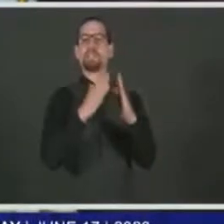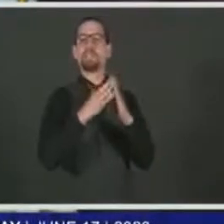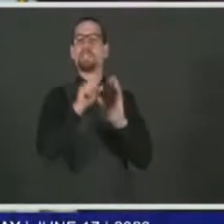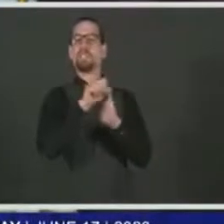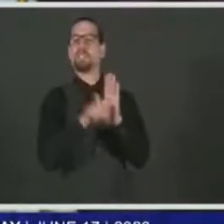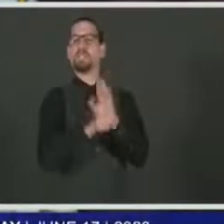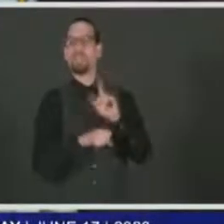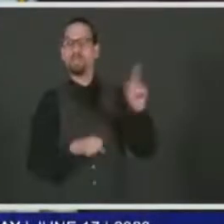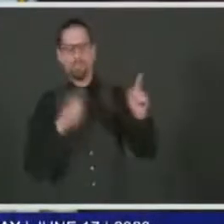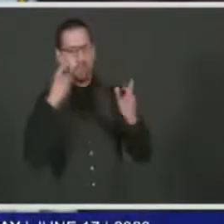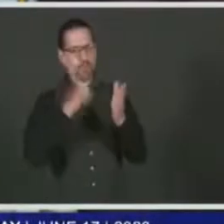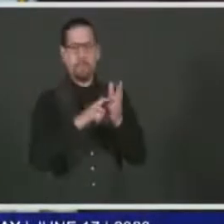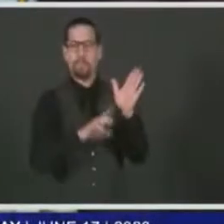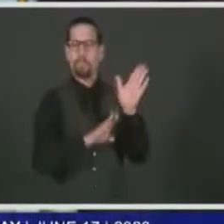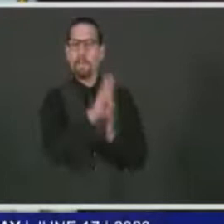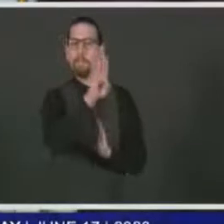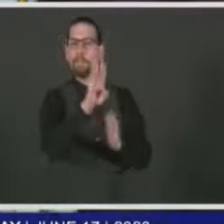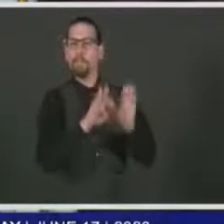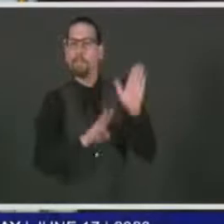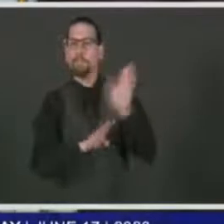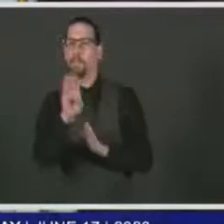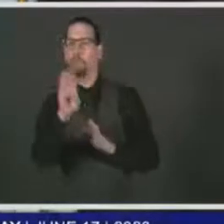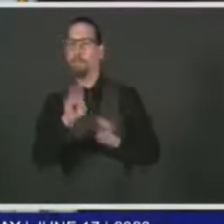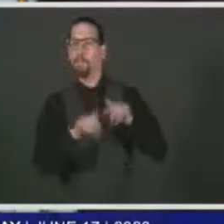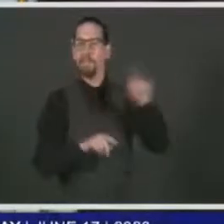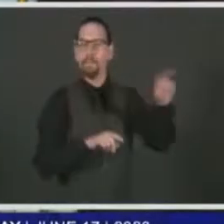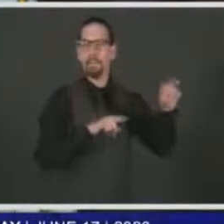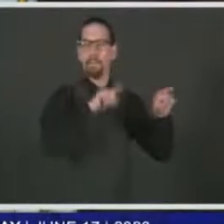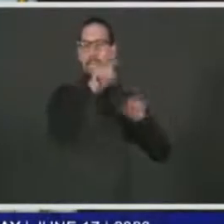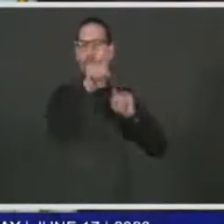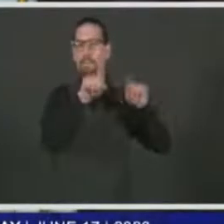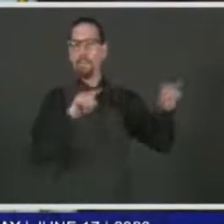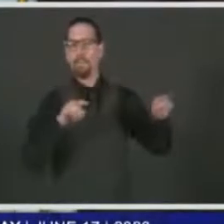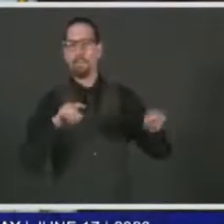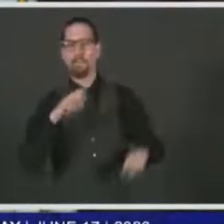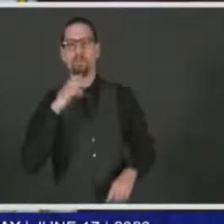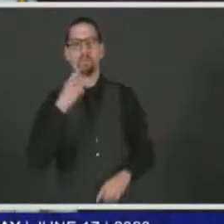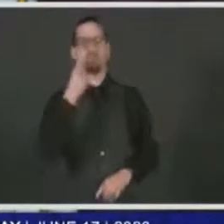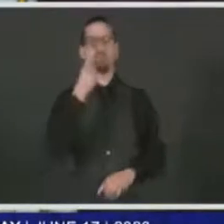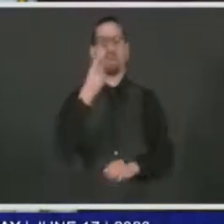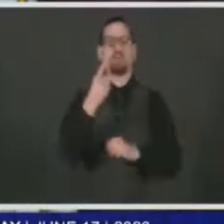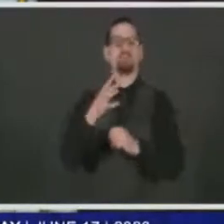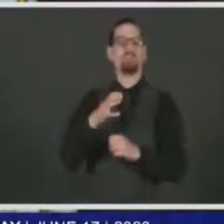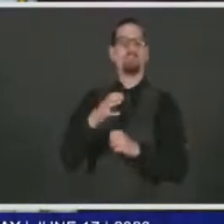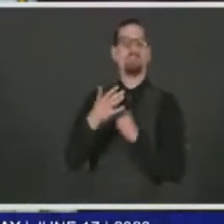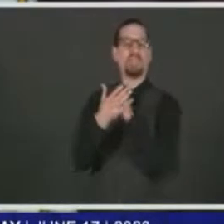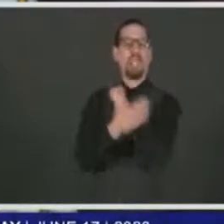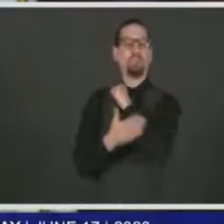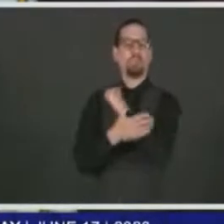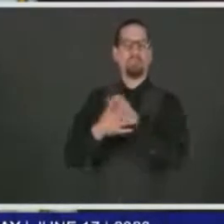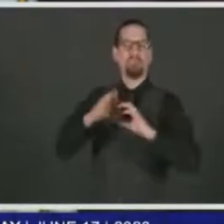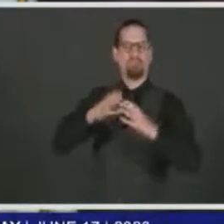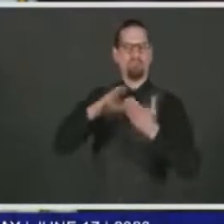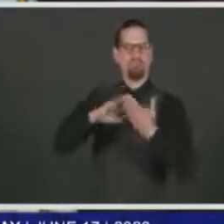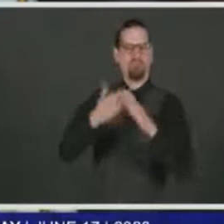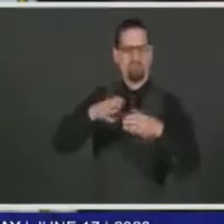hospitalizations, it's because they have one county, one community, one set of nursing